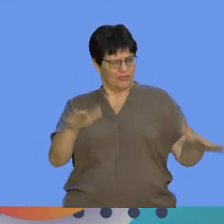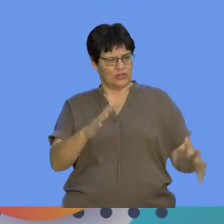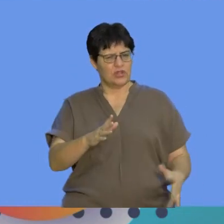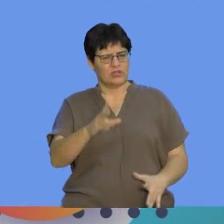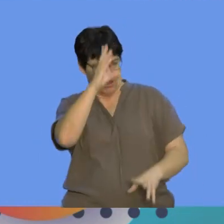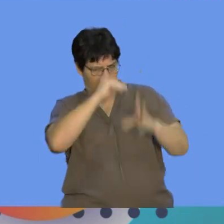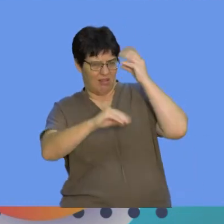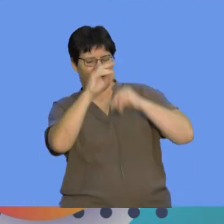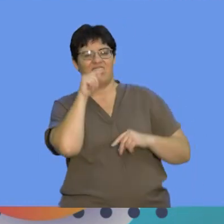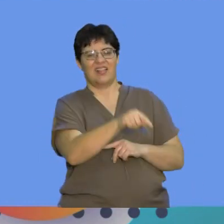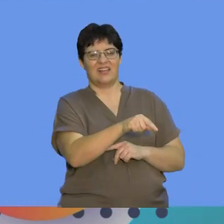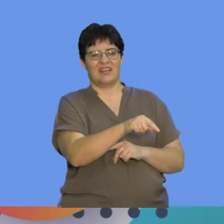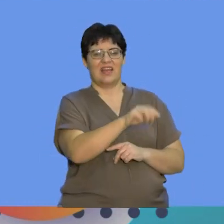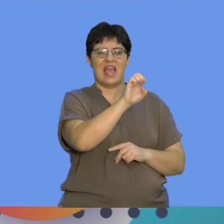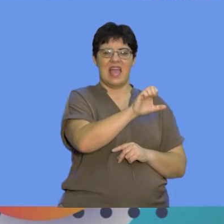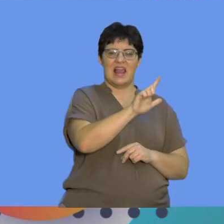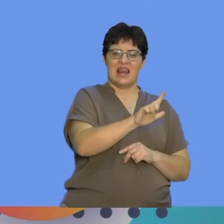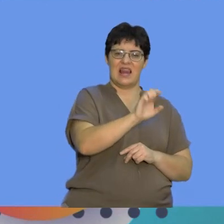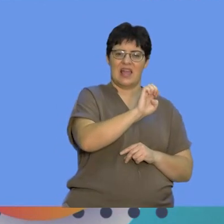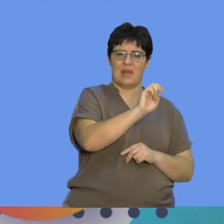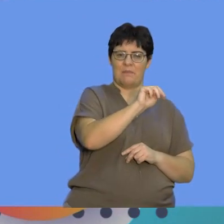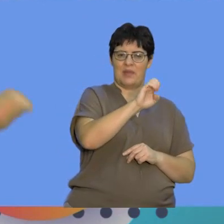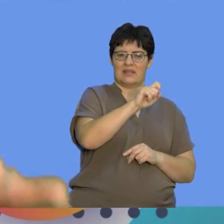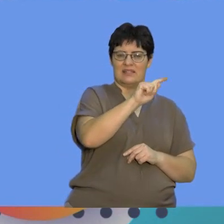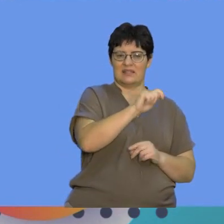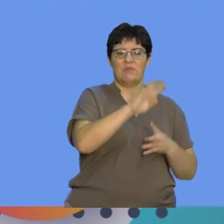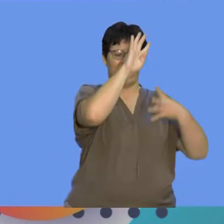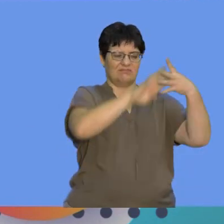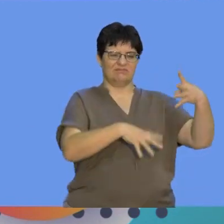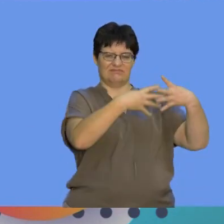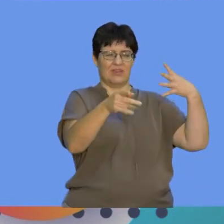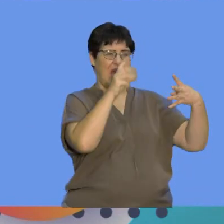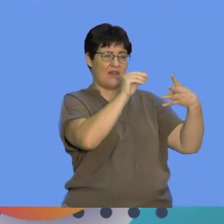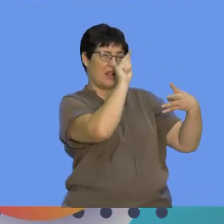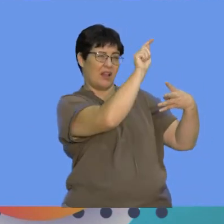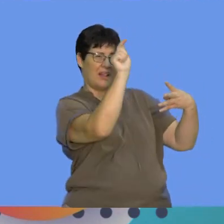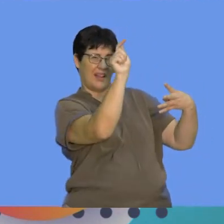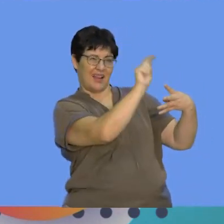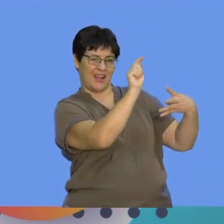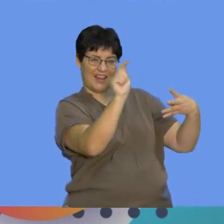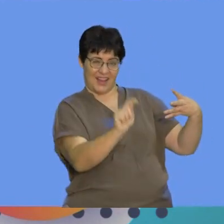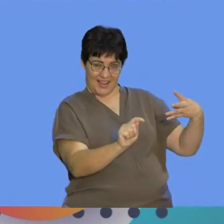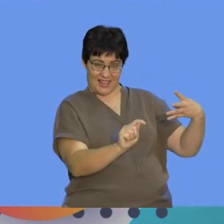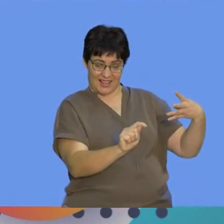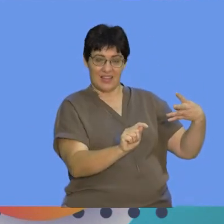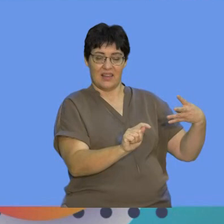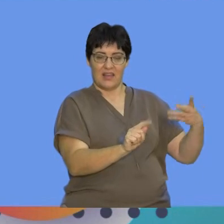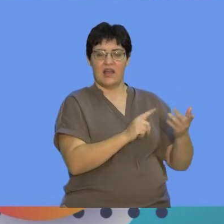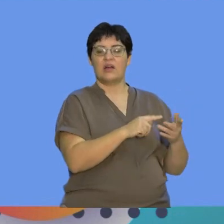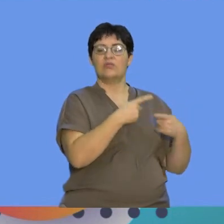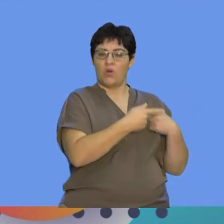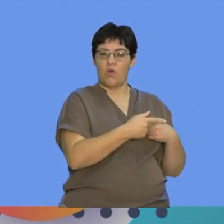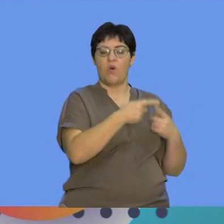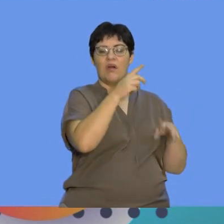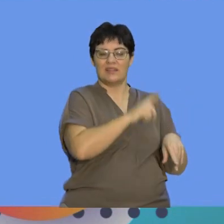the term element in terms of, the periodic table of elements, which is something that we shall also try and look into more